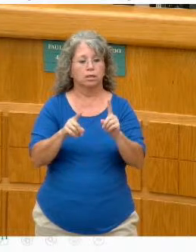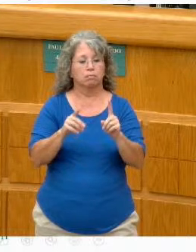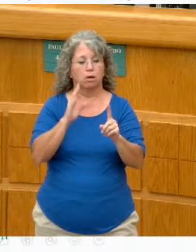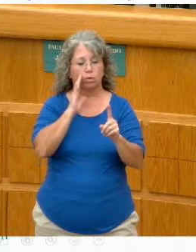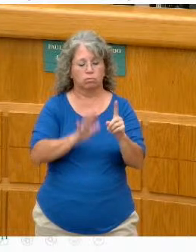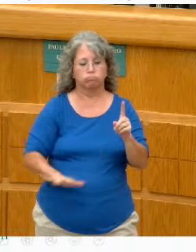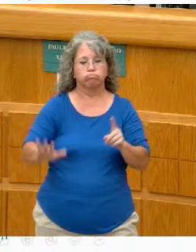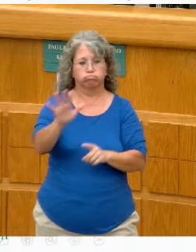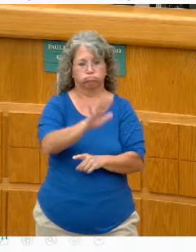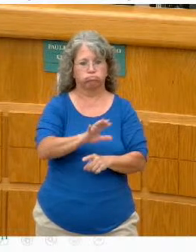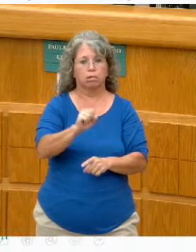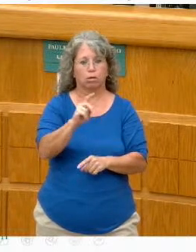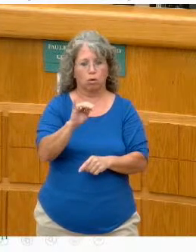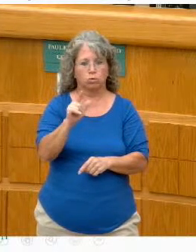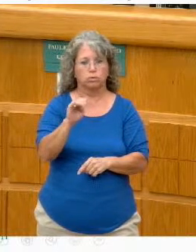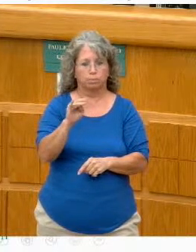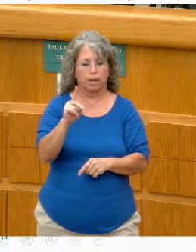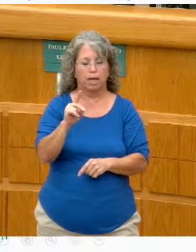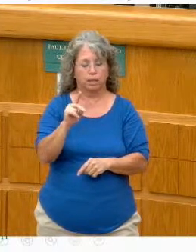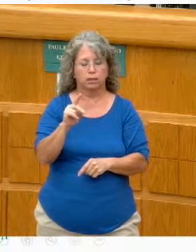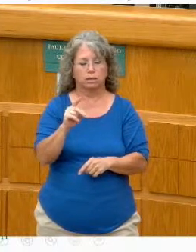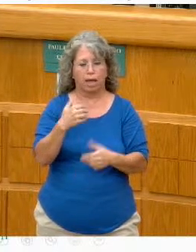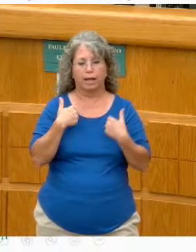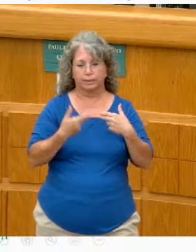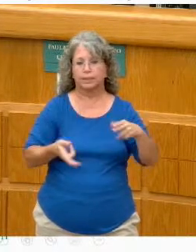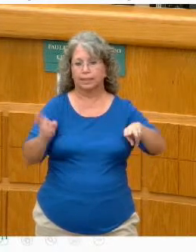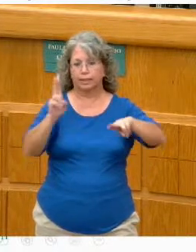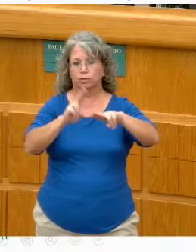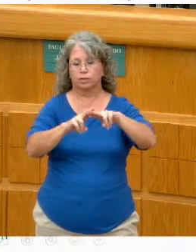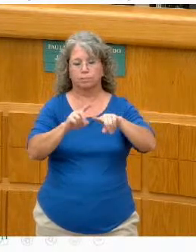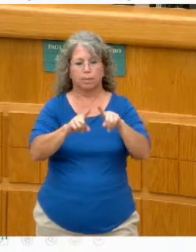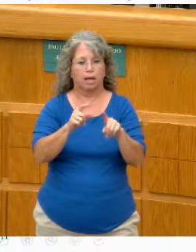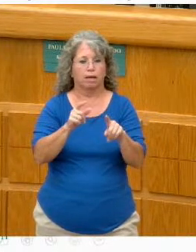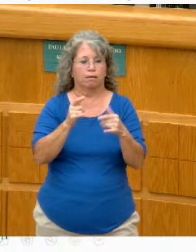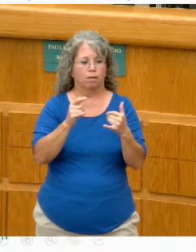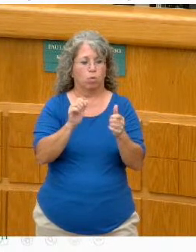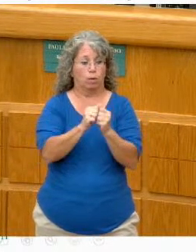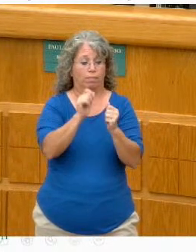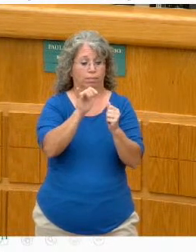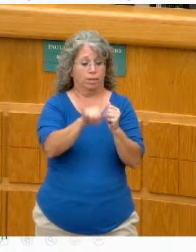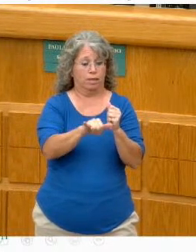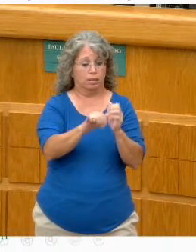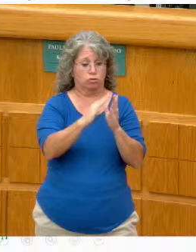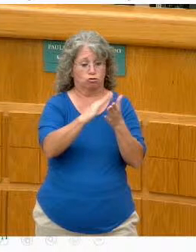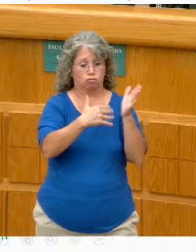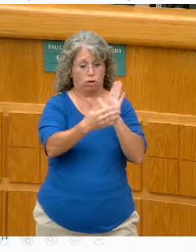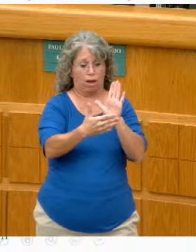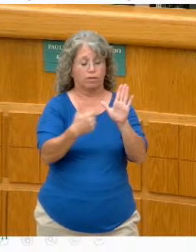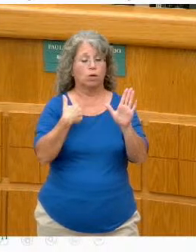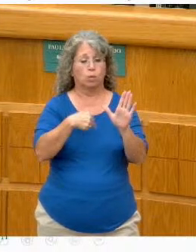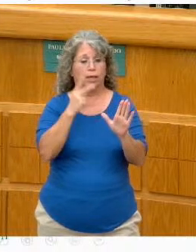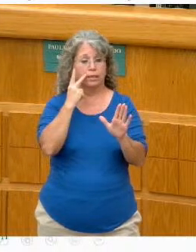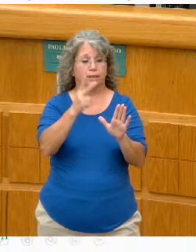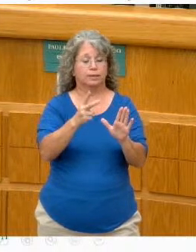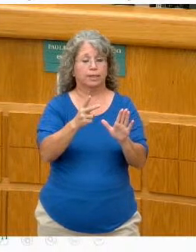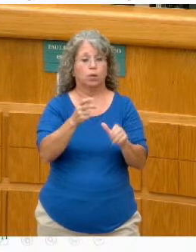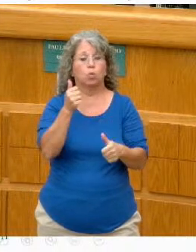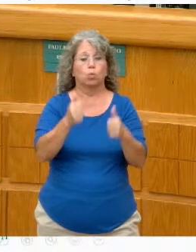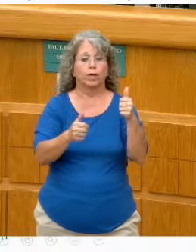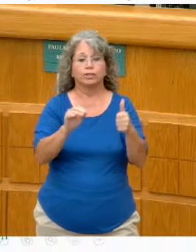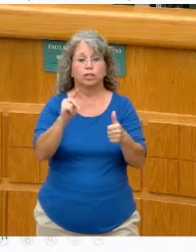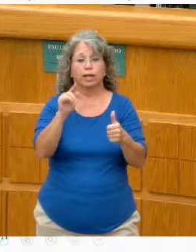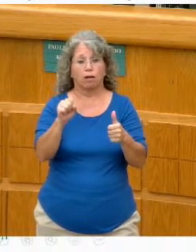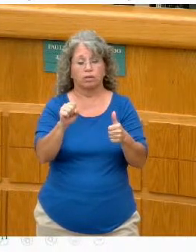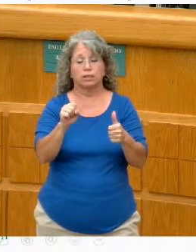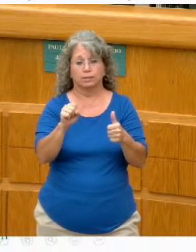coastal bend that we are seeing an increase, but you can see where in the coastal bend there's increases or not. Like with Brooks, it's